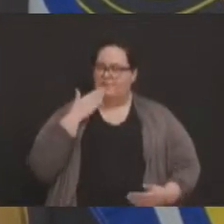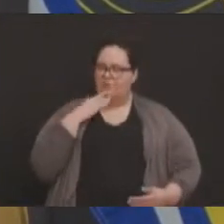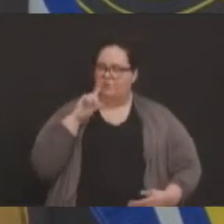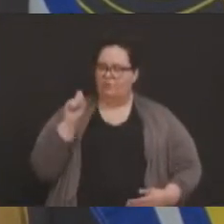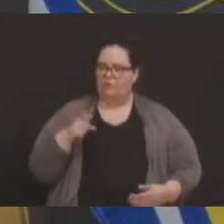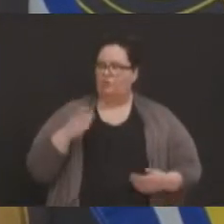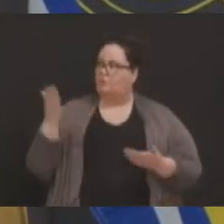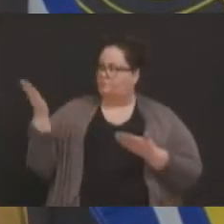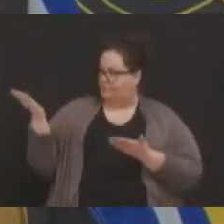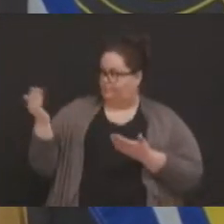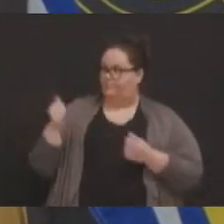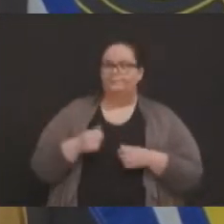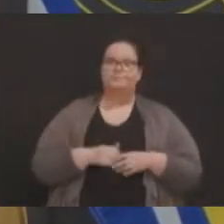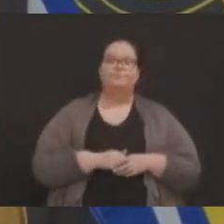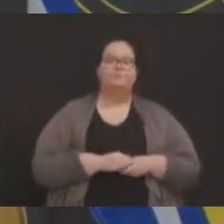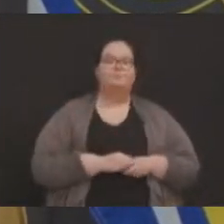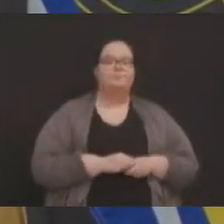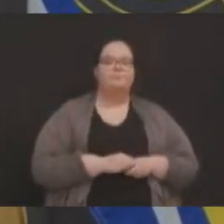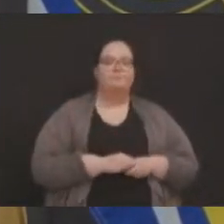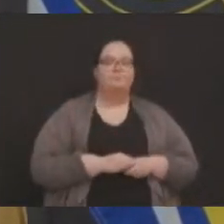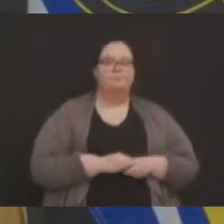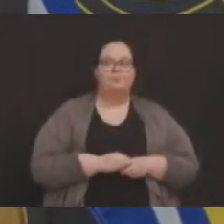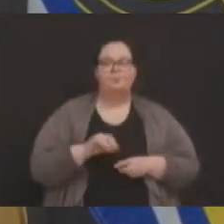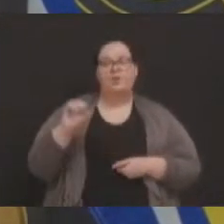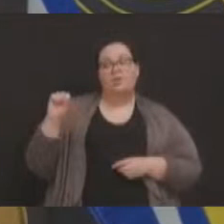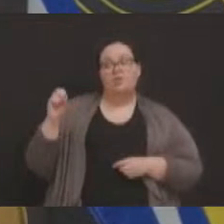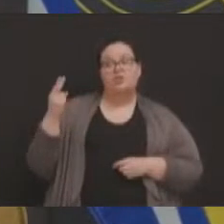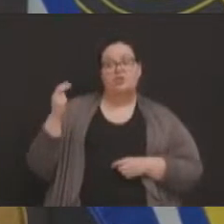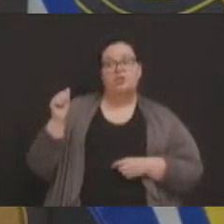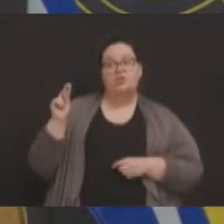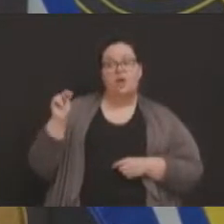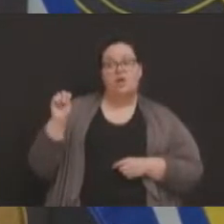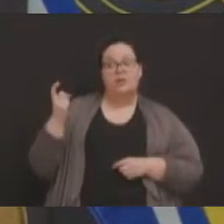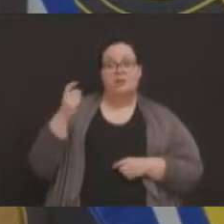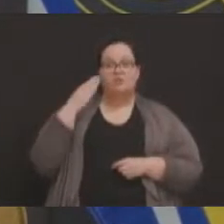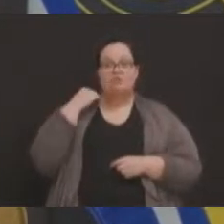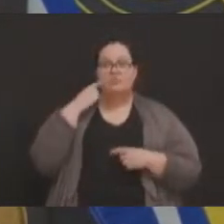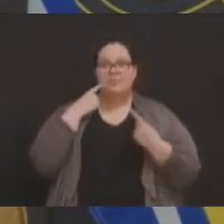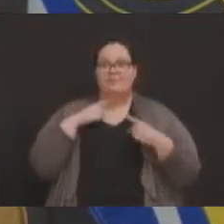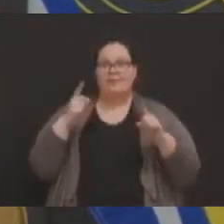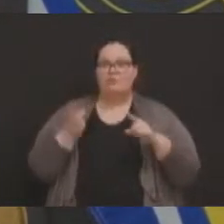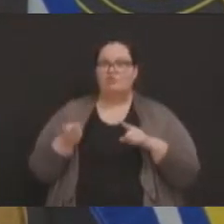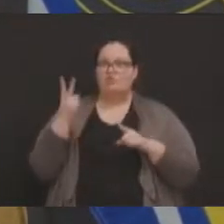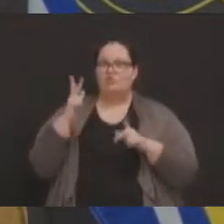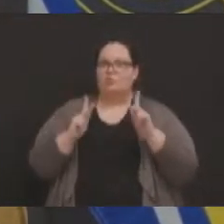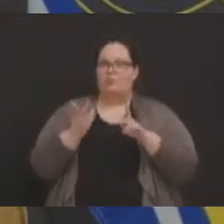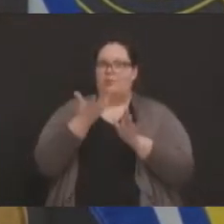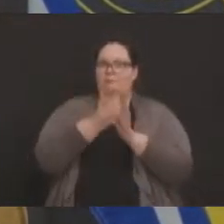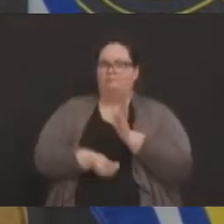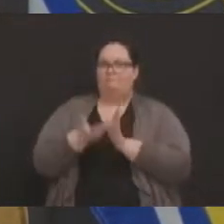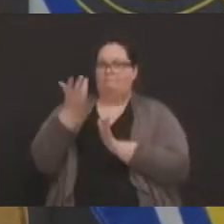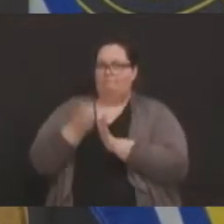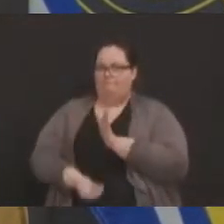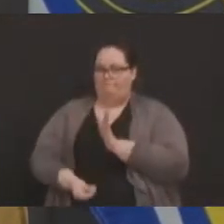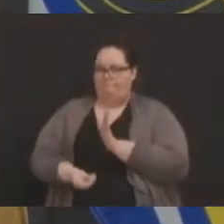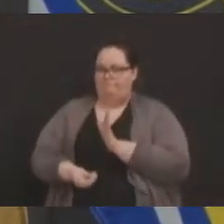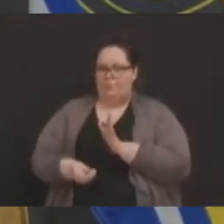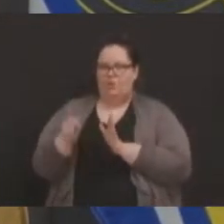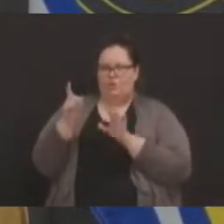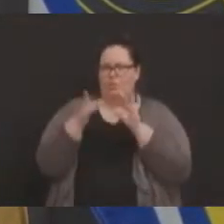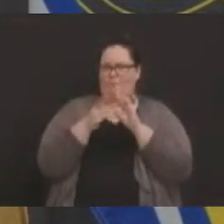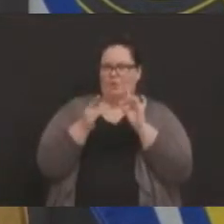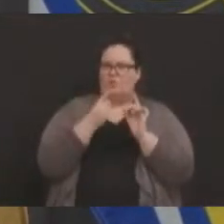think you mentioned one of them. Why did Public Health not report these deaths on January 21st and